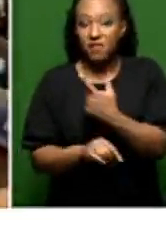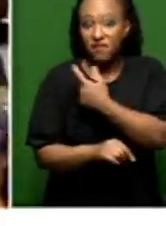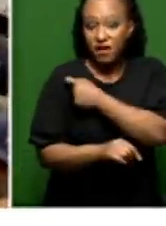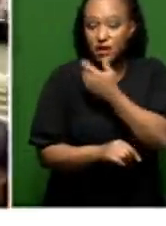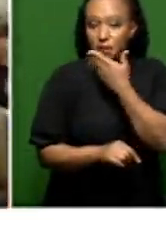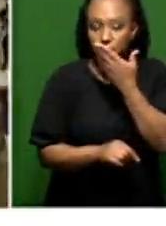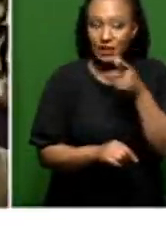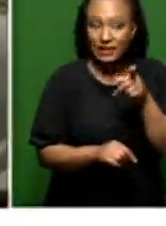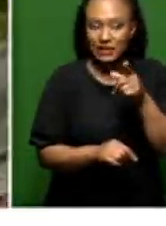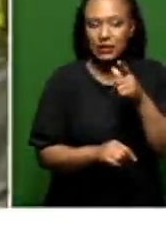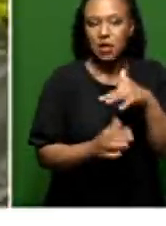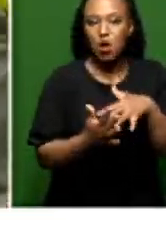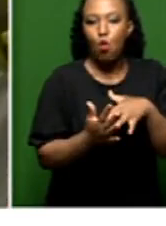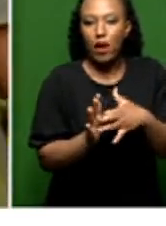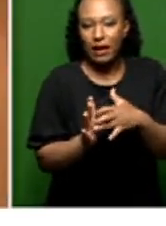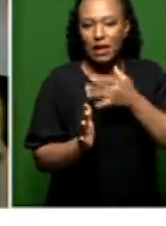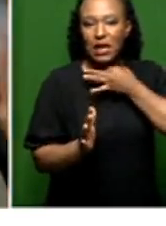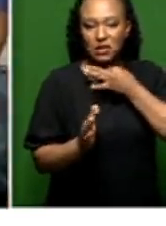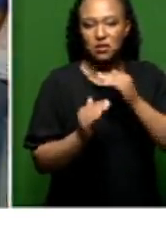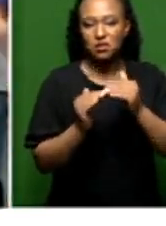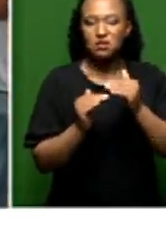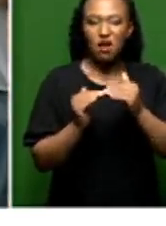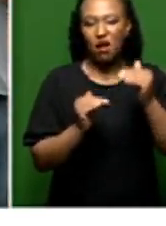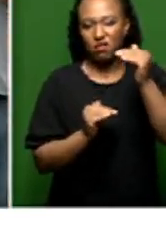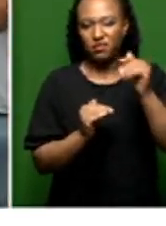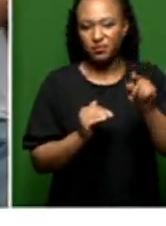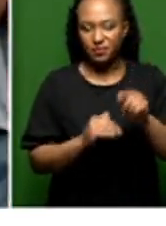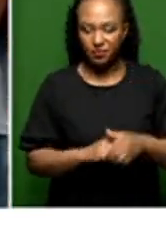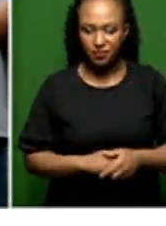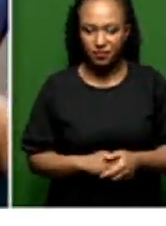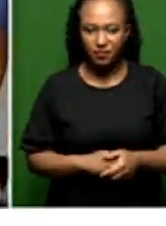the most vulnerable. Sherwin Riceby's SABC News, New York.